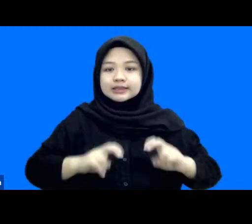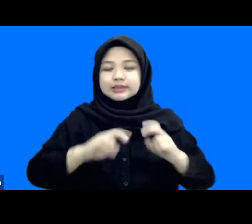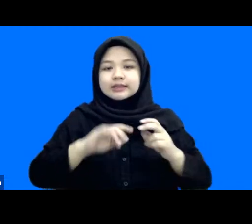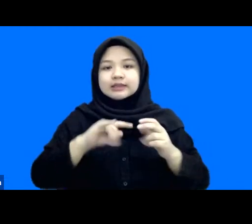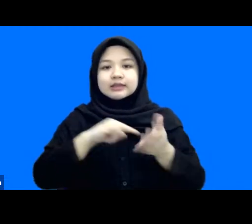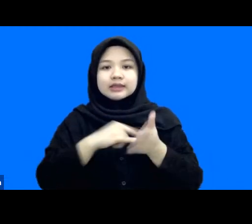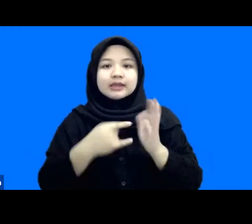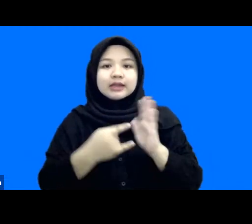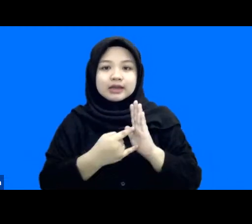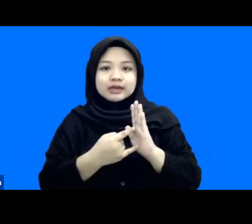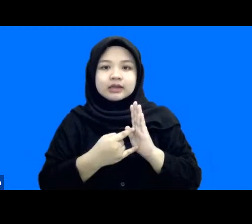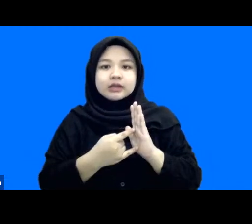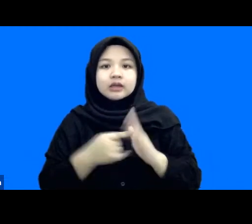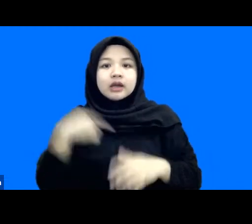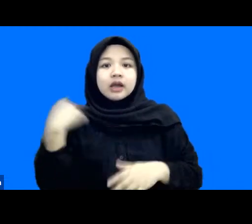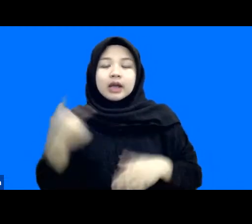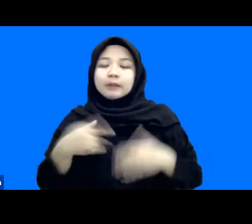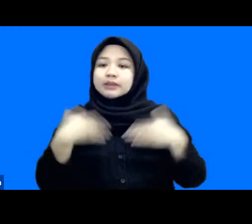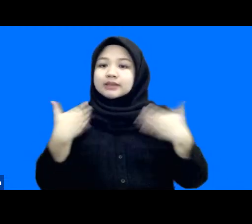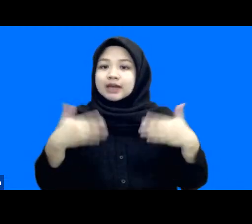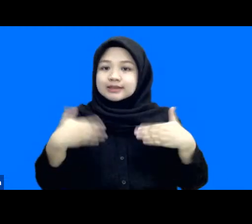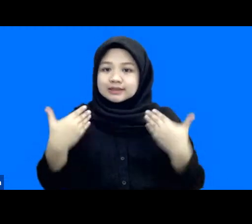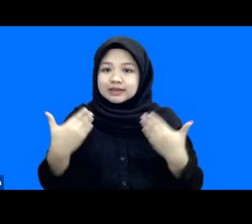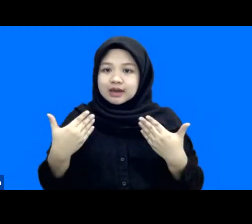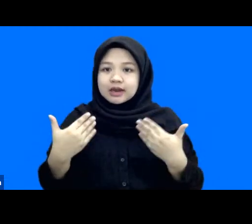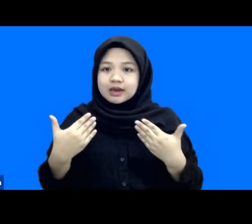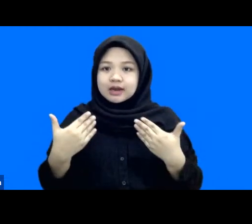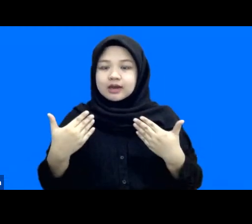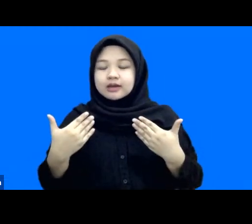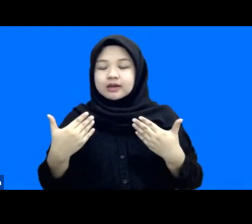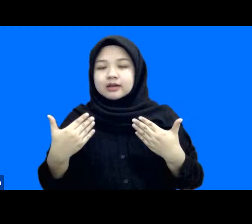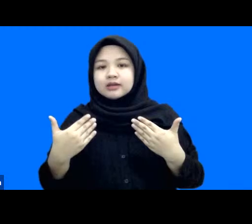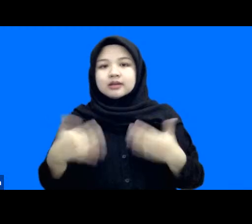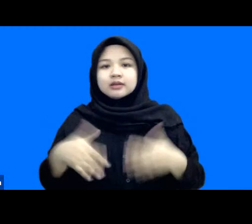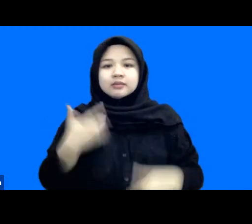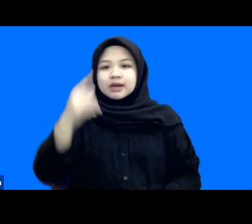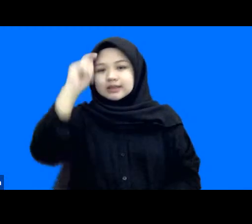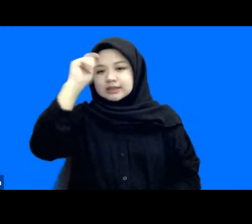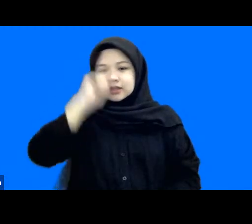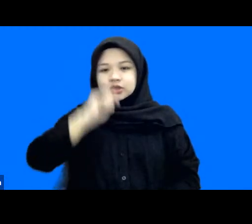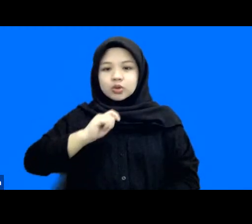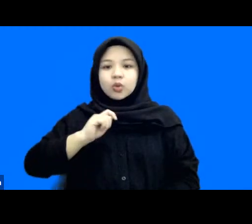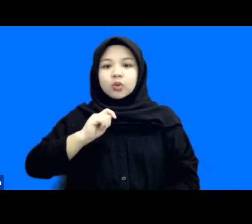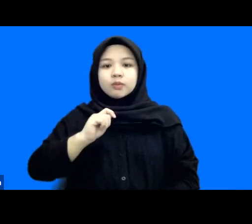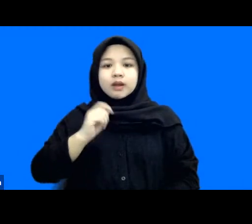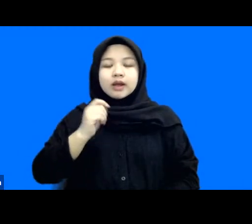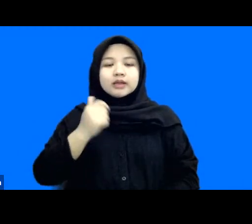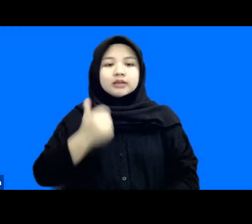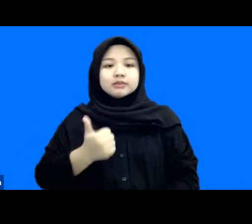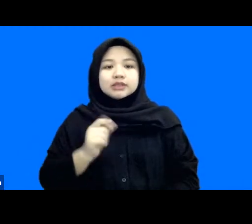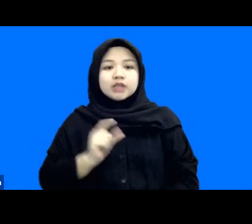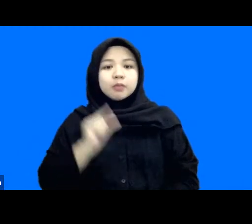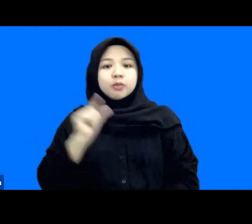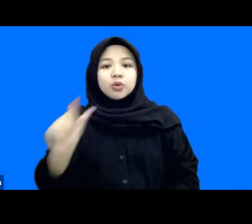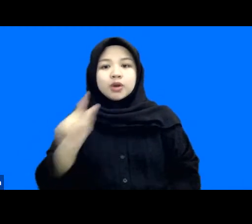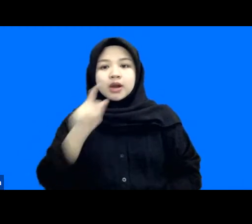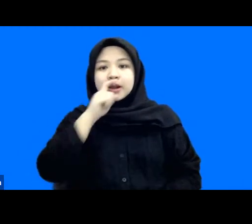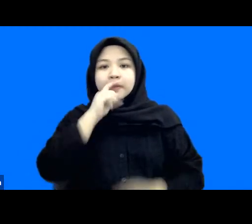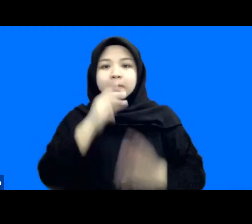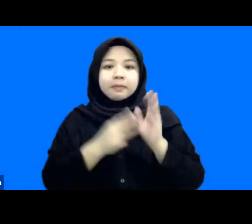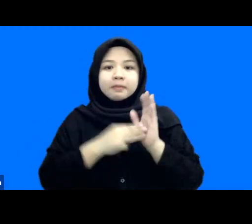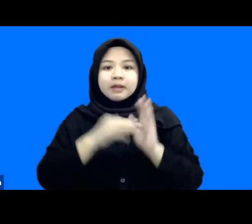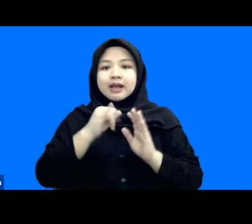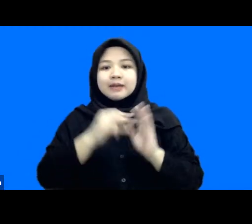and honored to having Pak Nino today. So after